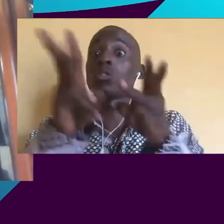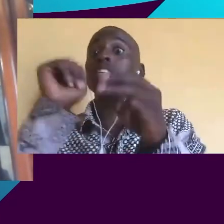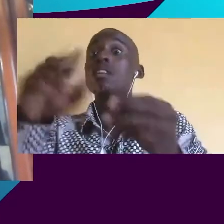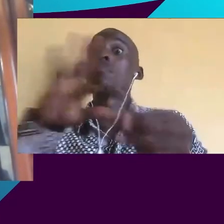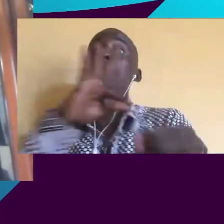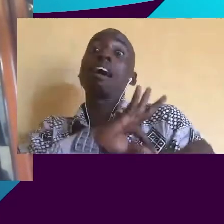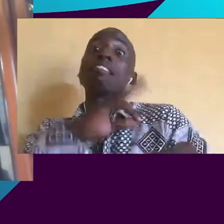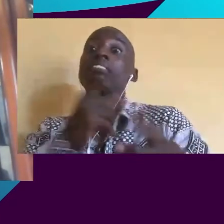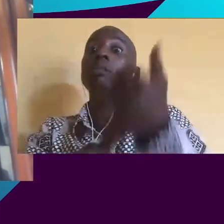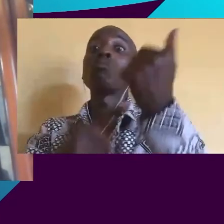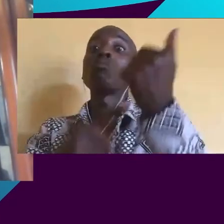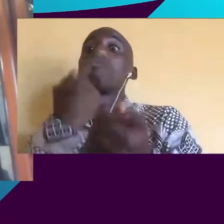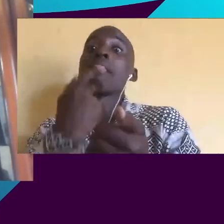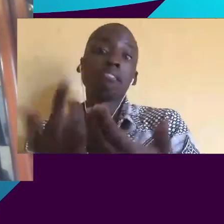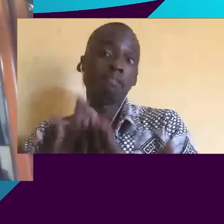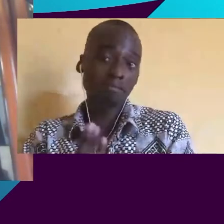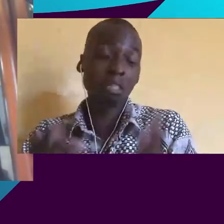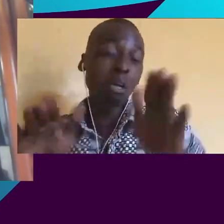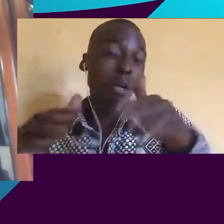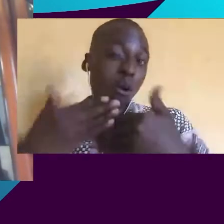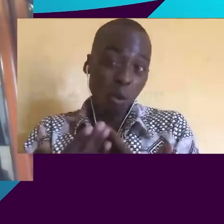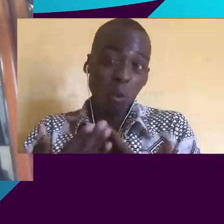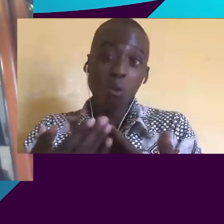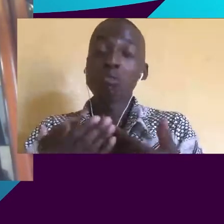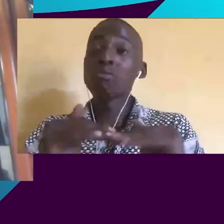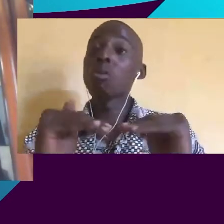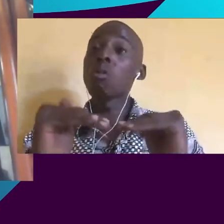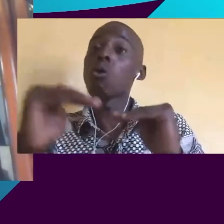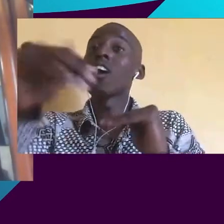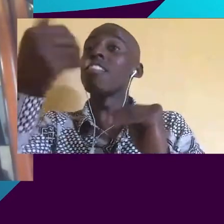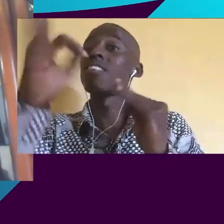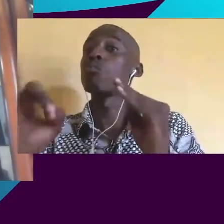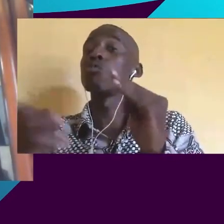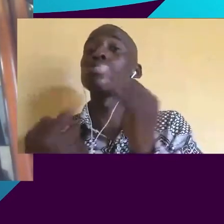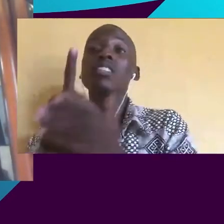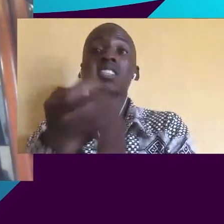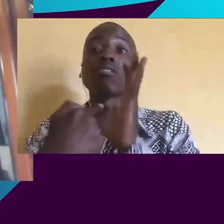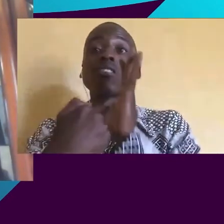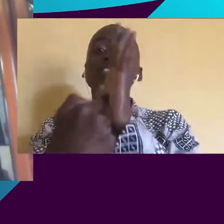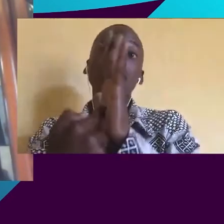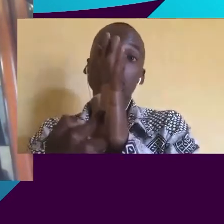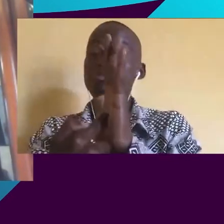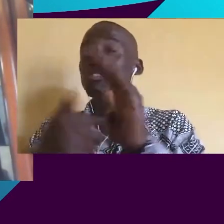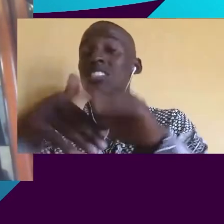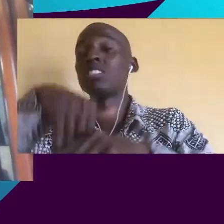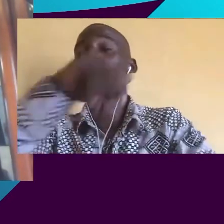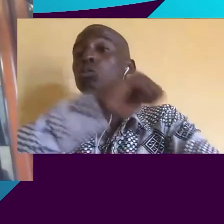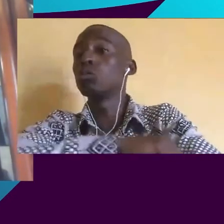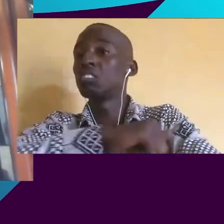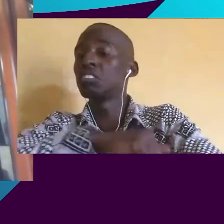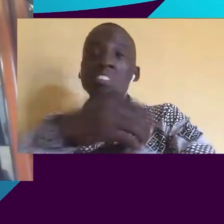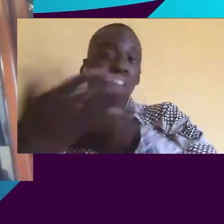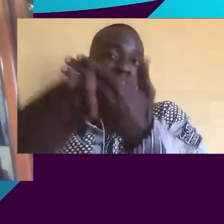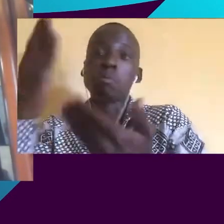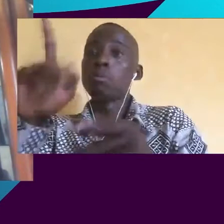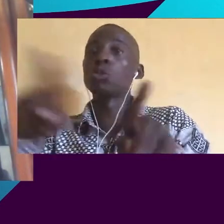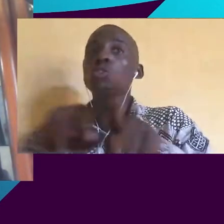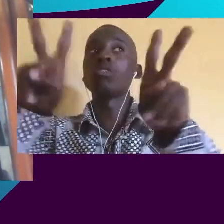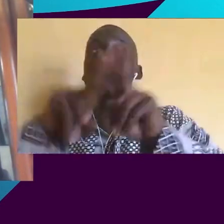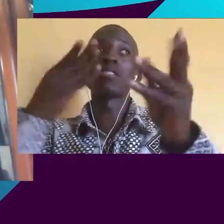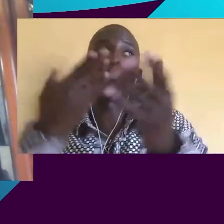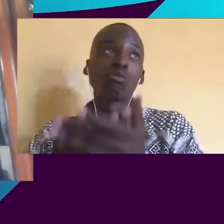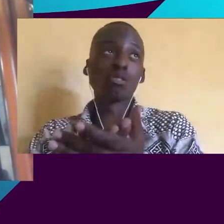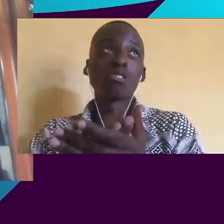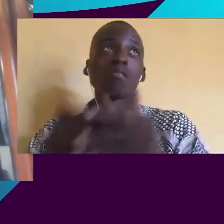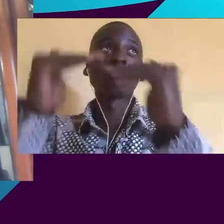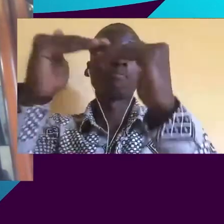Or if you take it alongside other opportunities, like I said, if it's schools, it will be also very good. Then there is something that